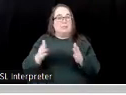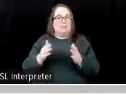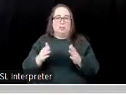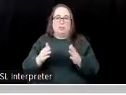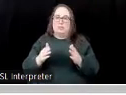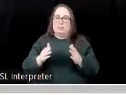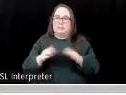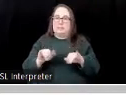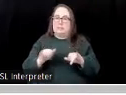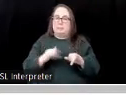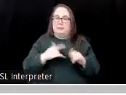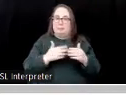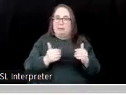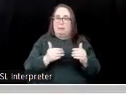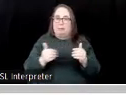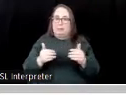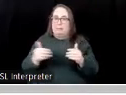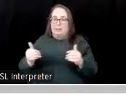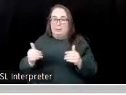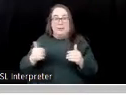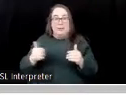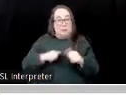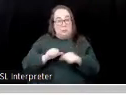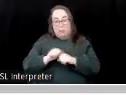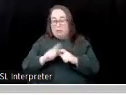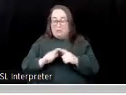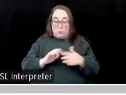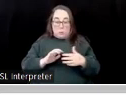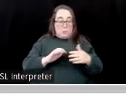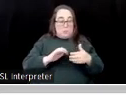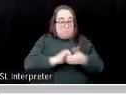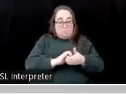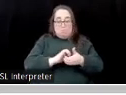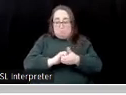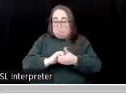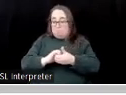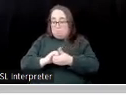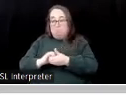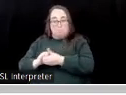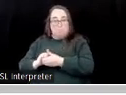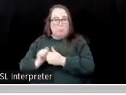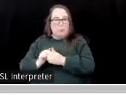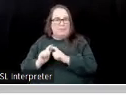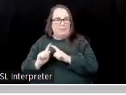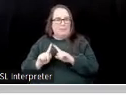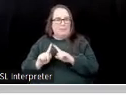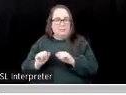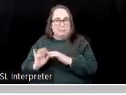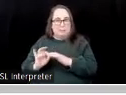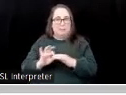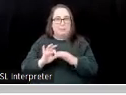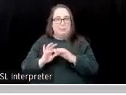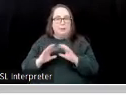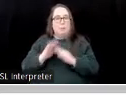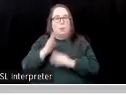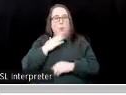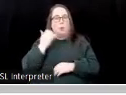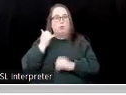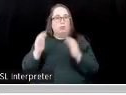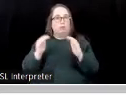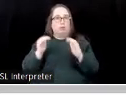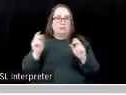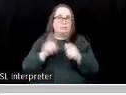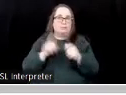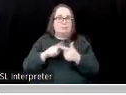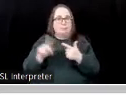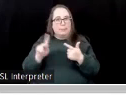siloed. We're working together to create stronger collaborations between these systems so that more older adults, people with